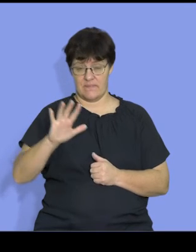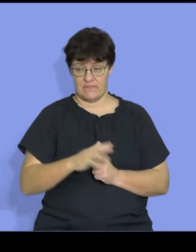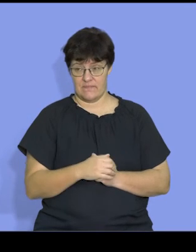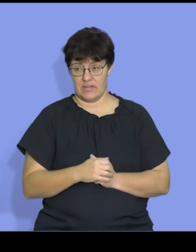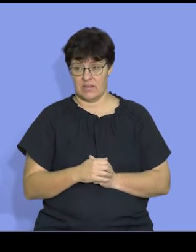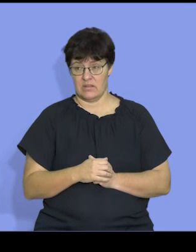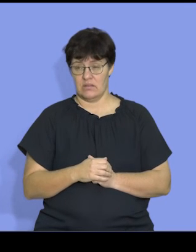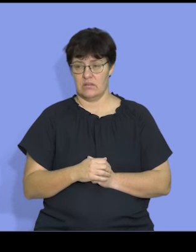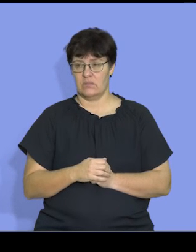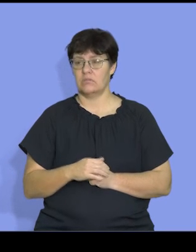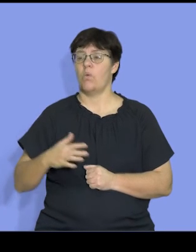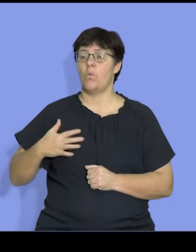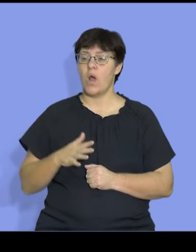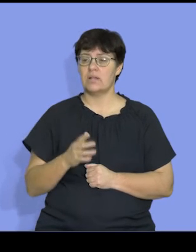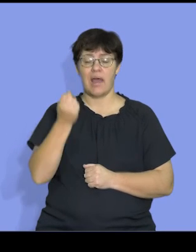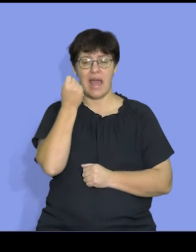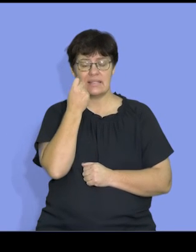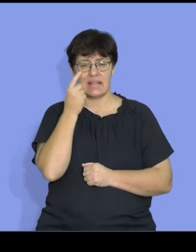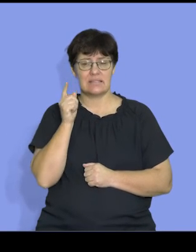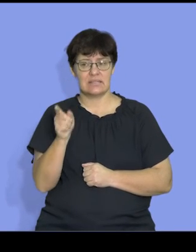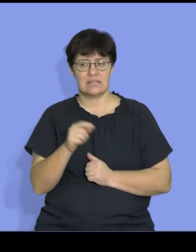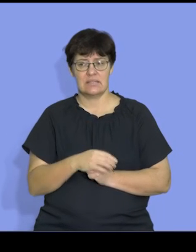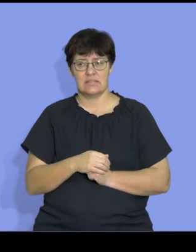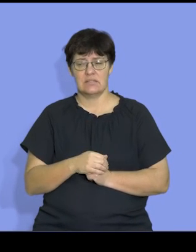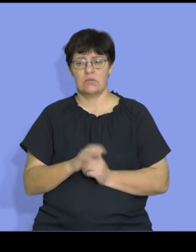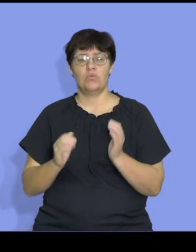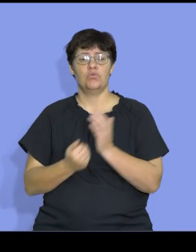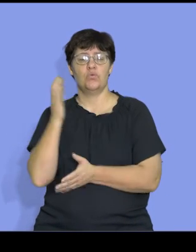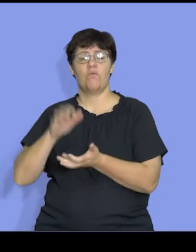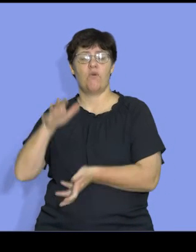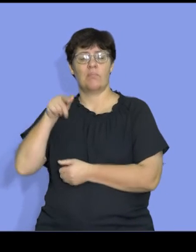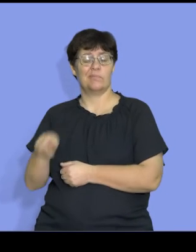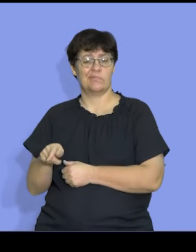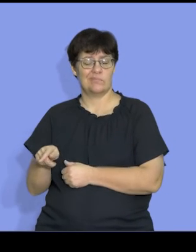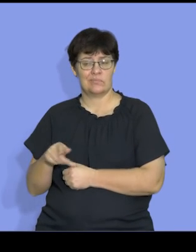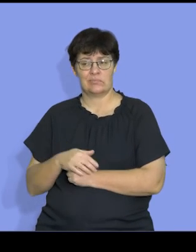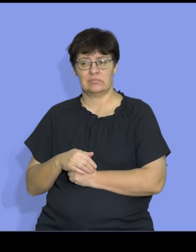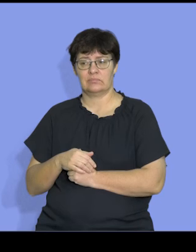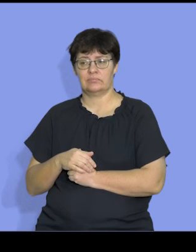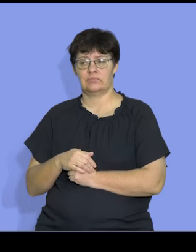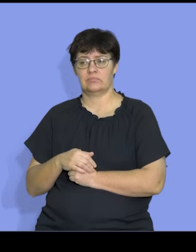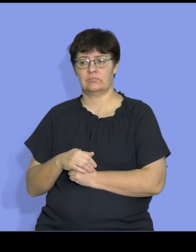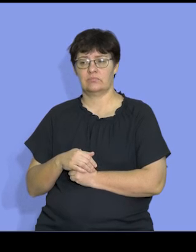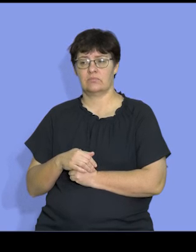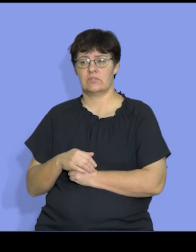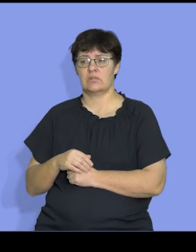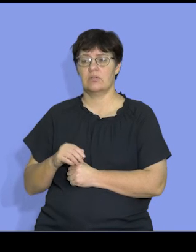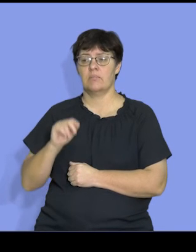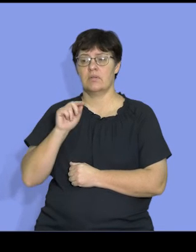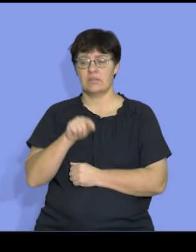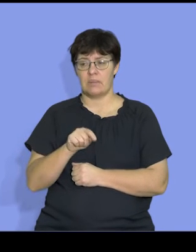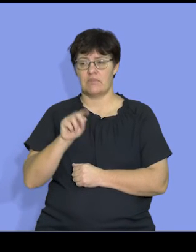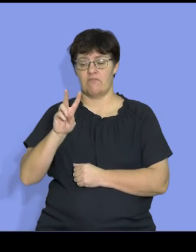Okay, now we want to understand what's the new volume. This is going to give us an indication of how much